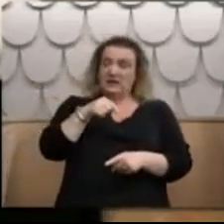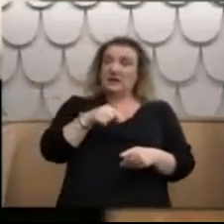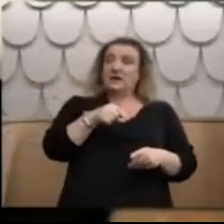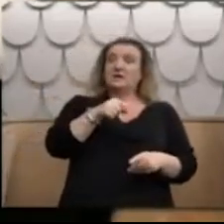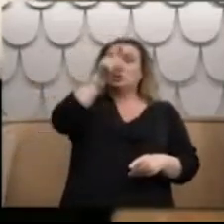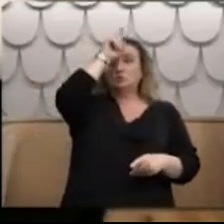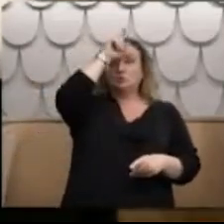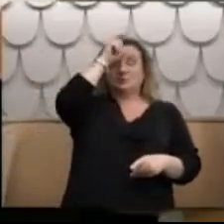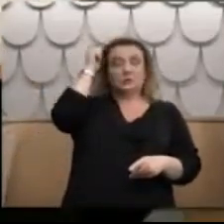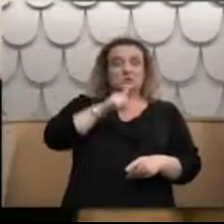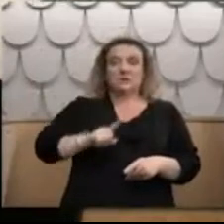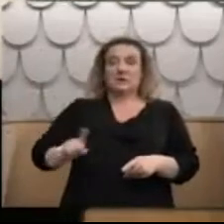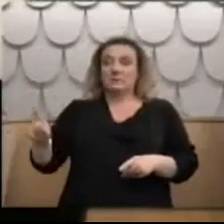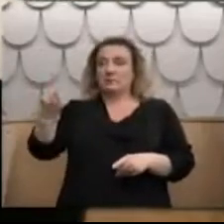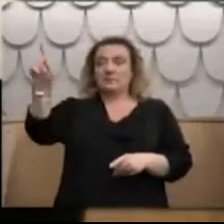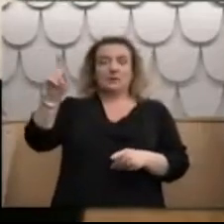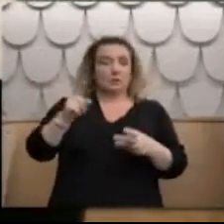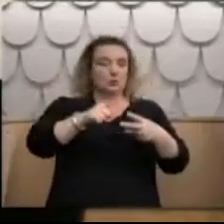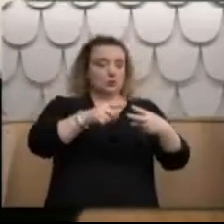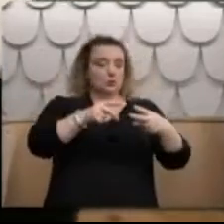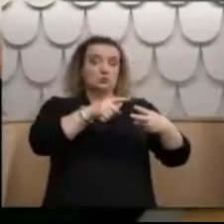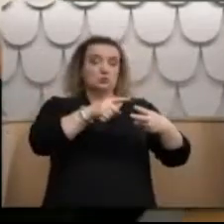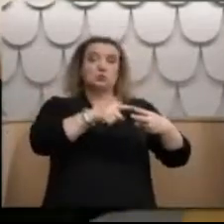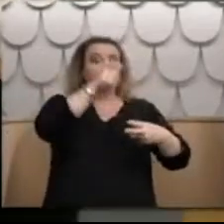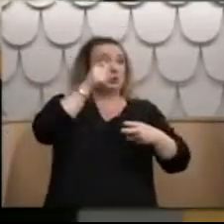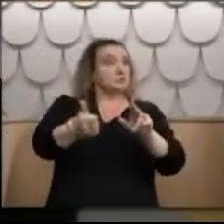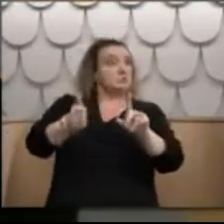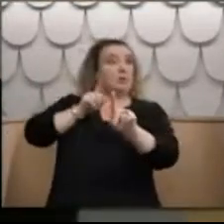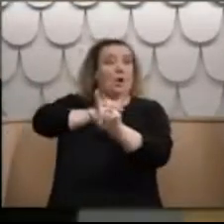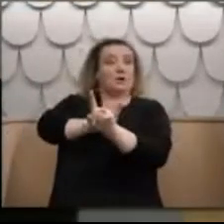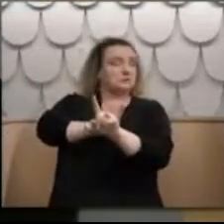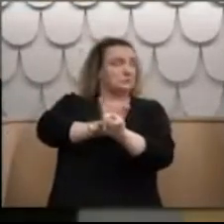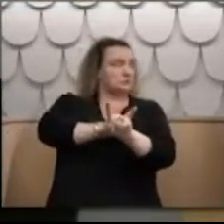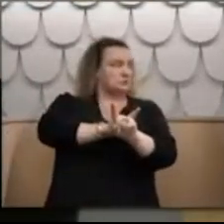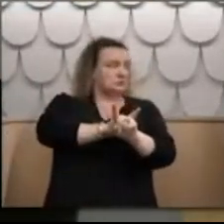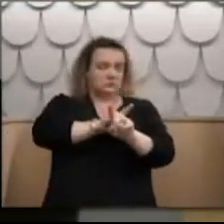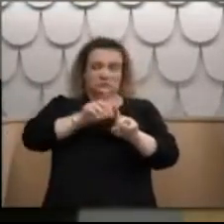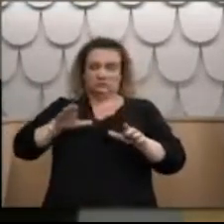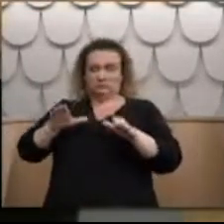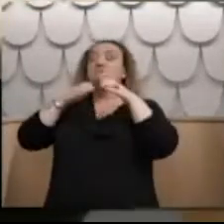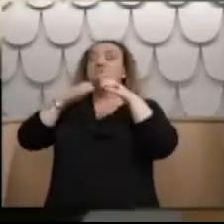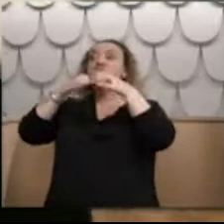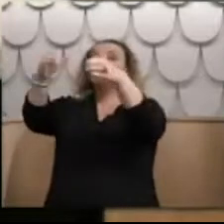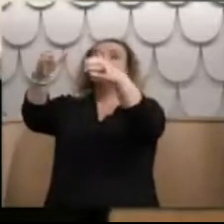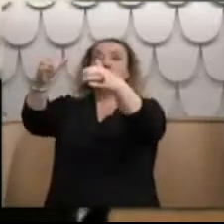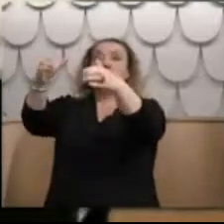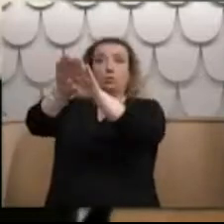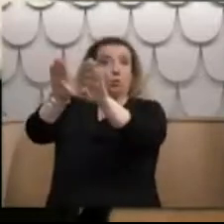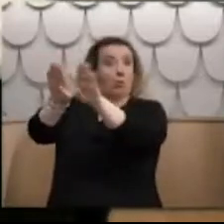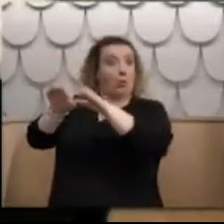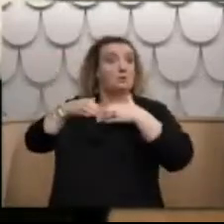and Nana and Tani was at the back. Well, he came up the stairs and threw me up against the wall like that,